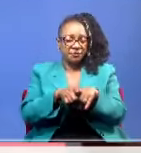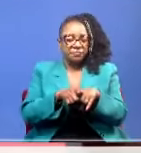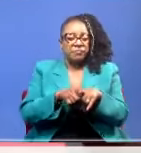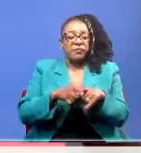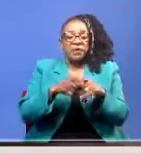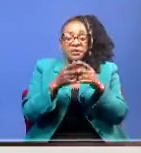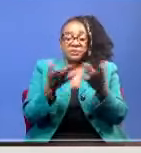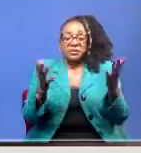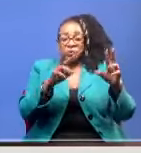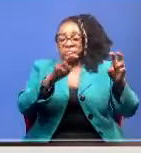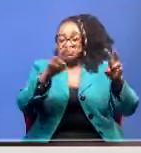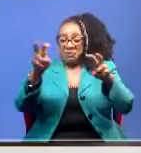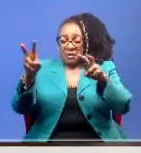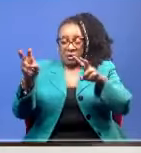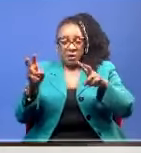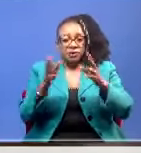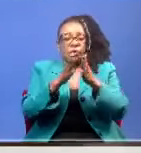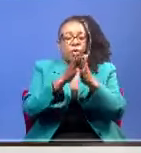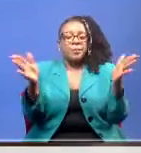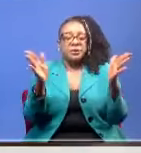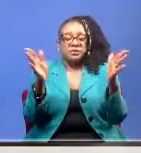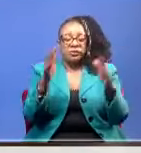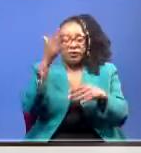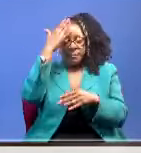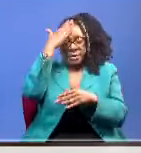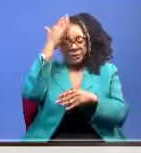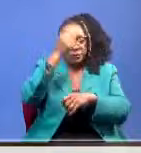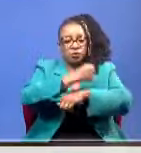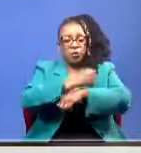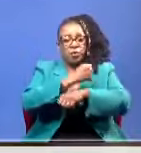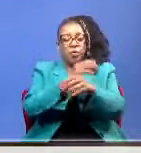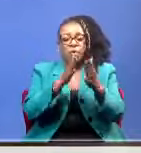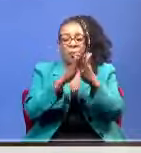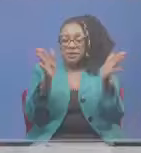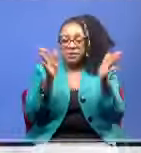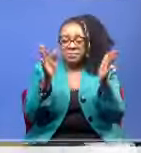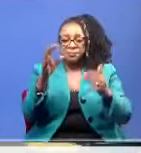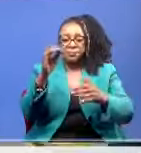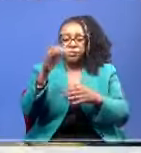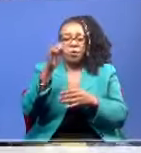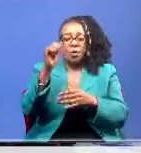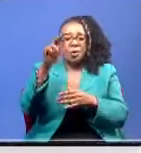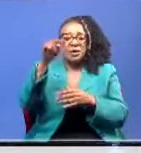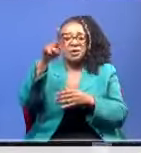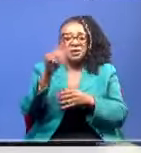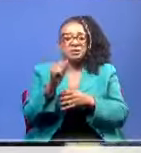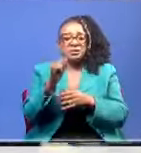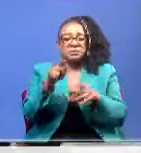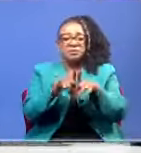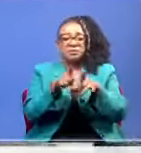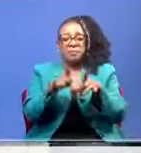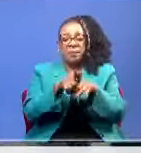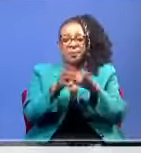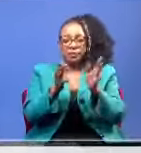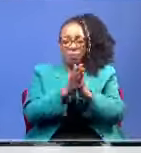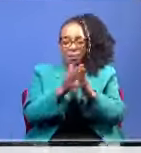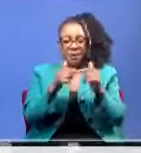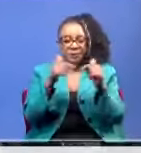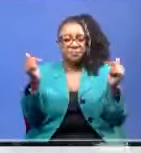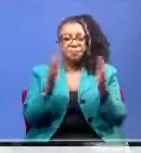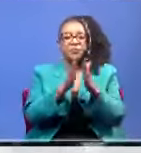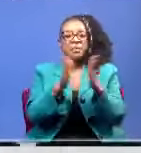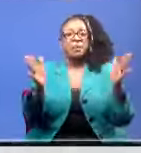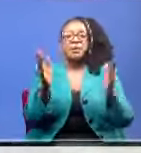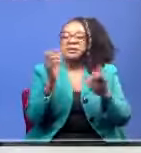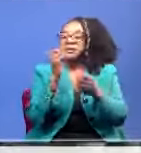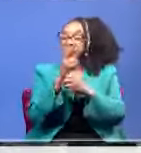Out to inspect the reopening of schools on Monday was Education Cabinet Secretary Julius Ogamba. Seemingly with empty public